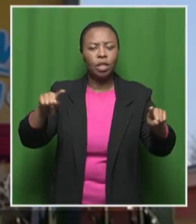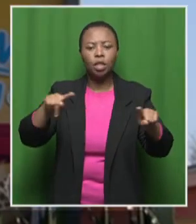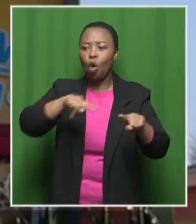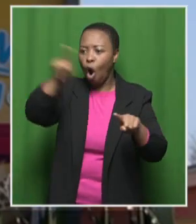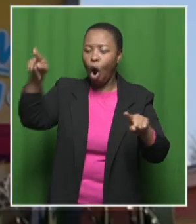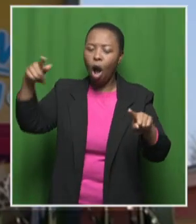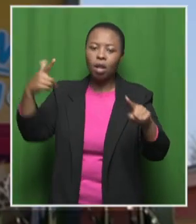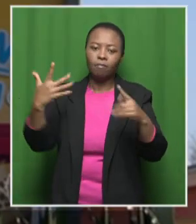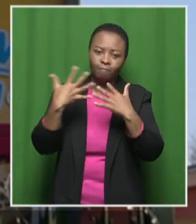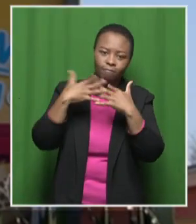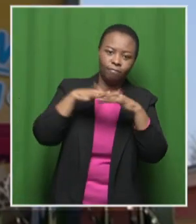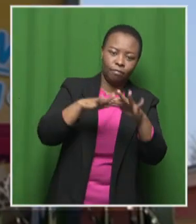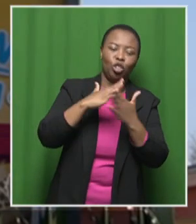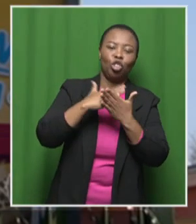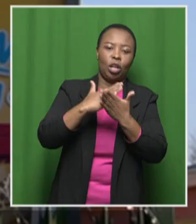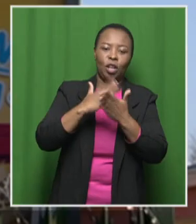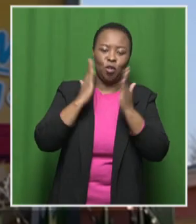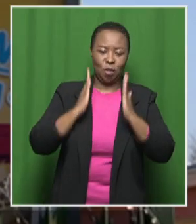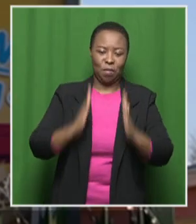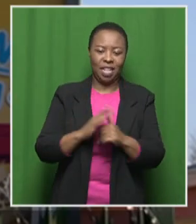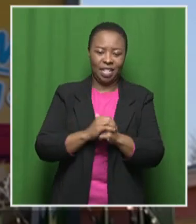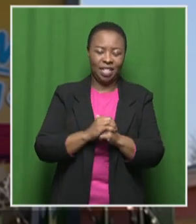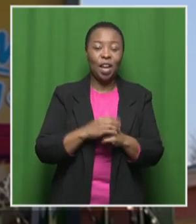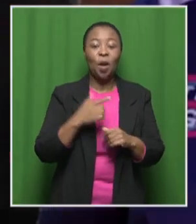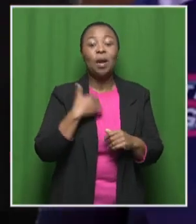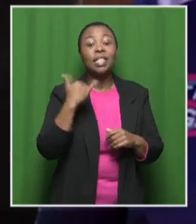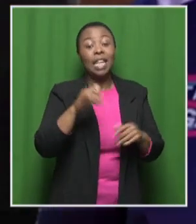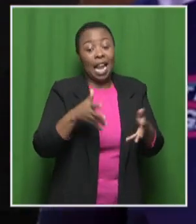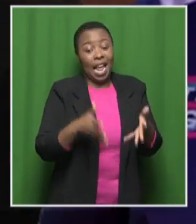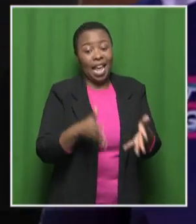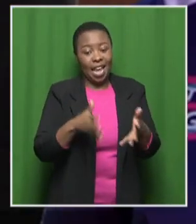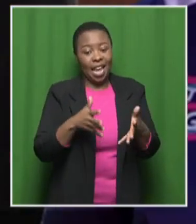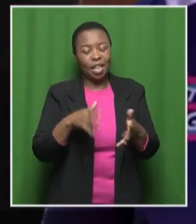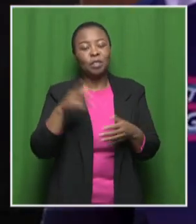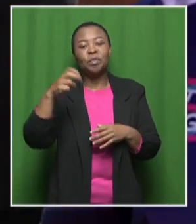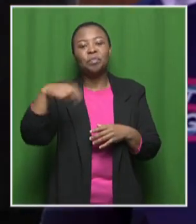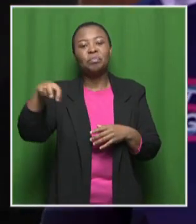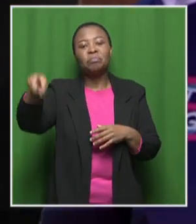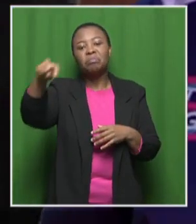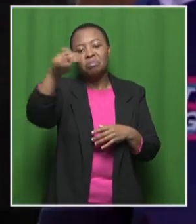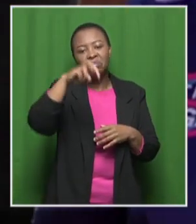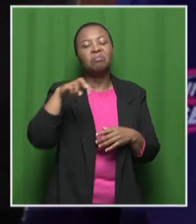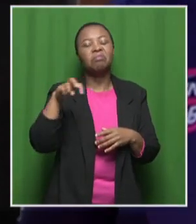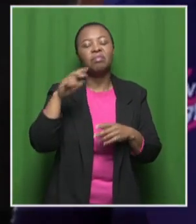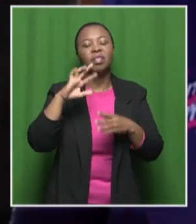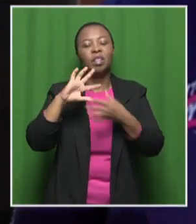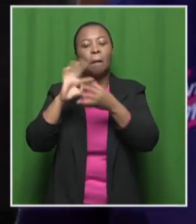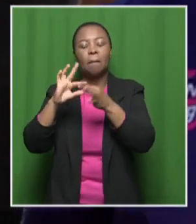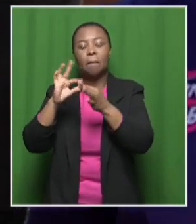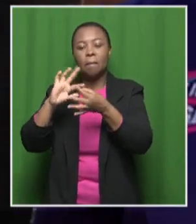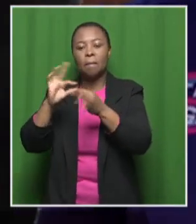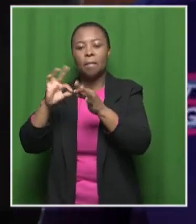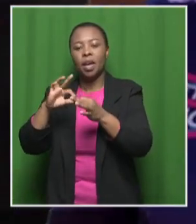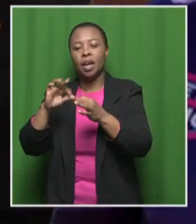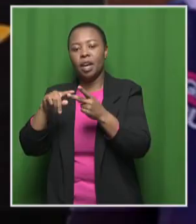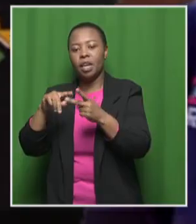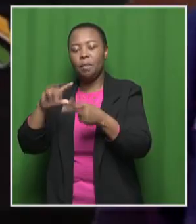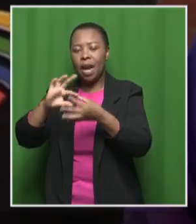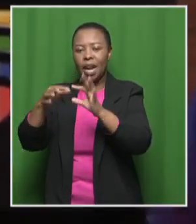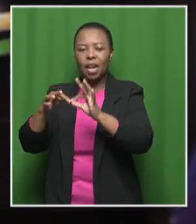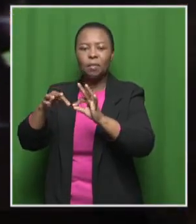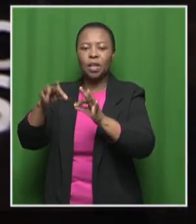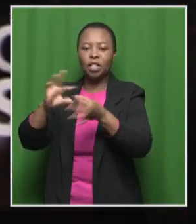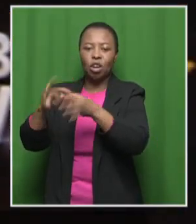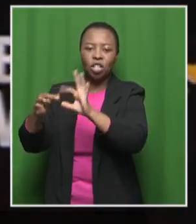of a shared humanity. We are still here at Newclare Primary School doing our road to the Olympics as well as the Paralympics, and now I'm joined by Lerato